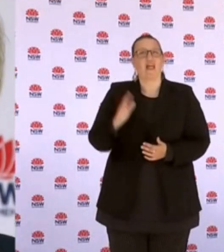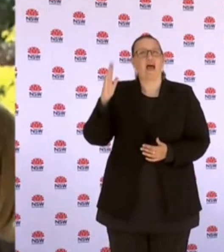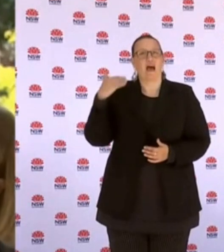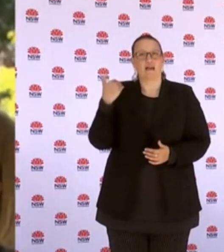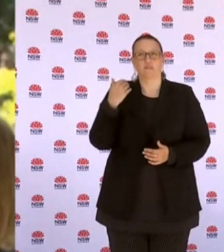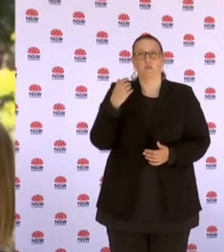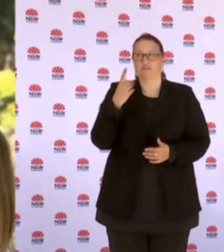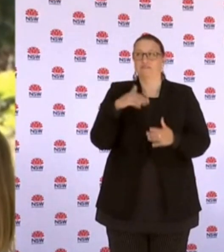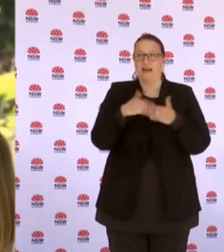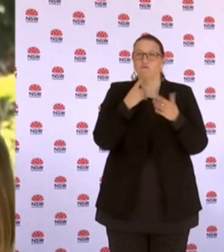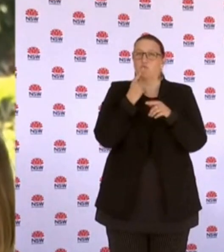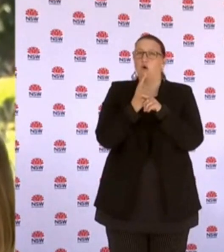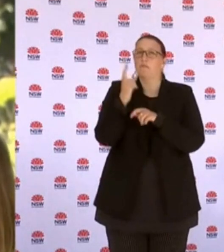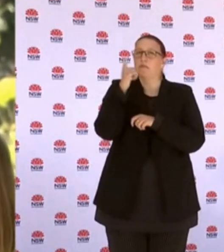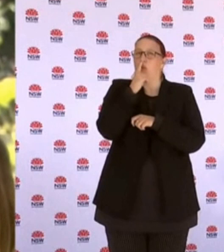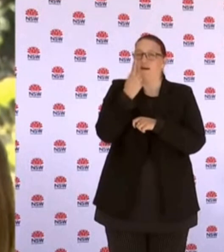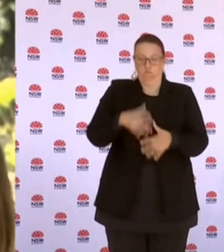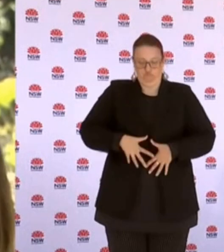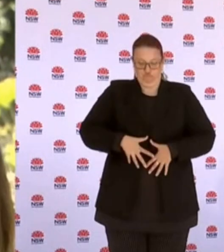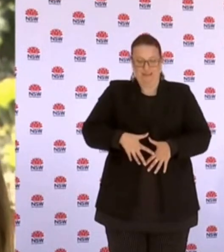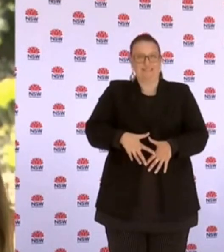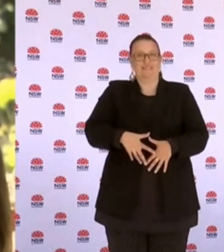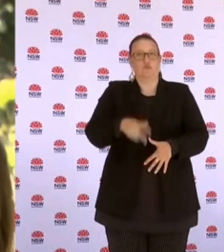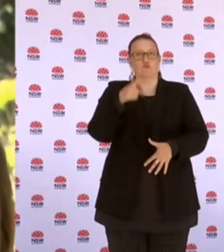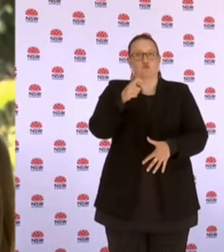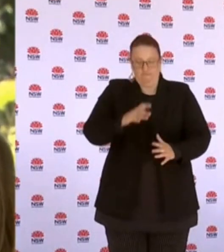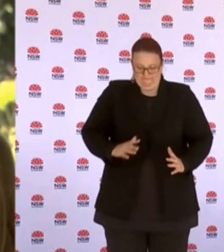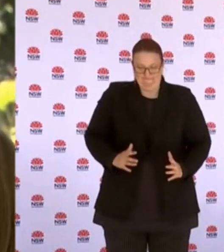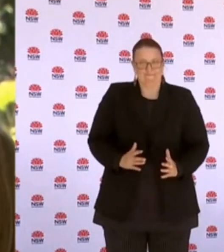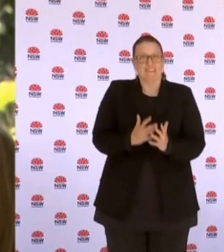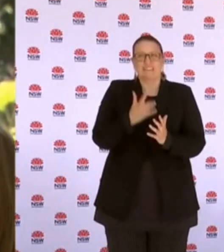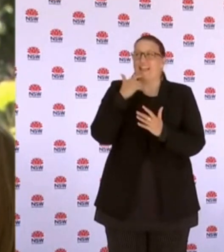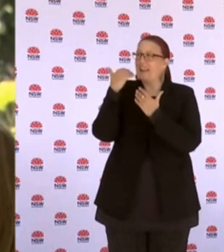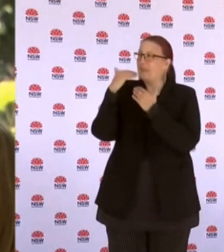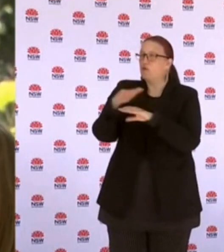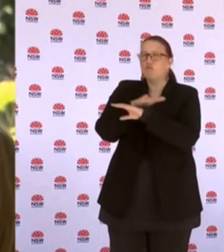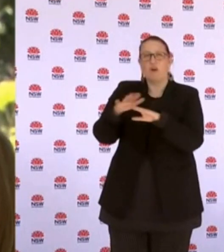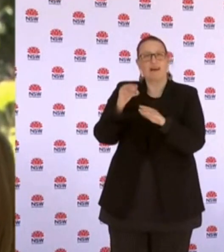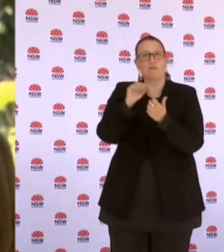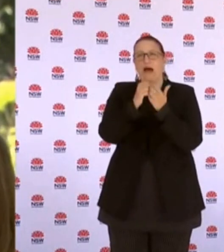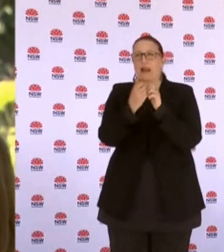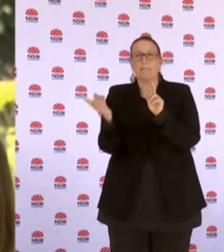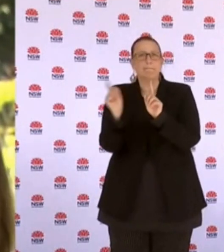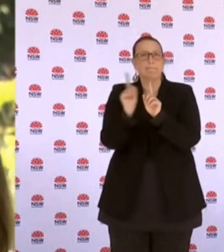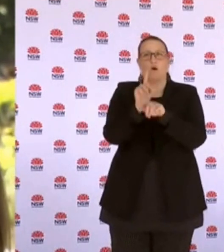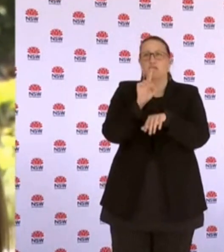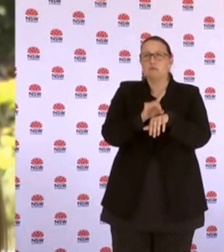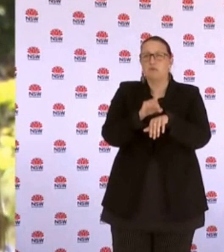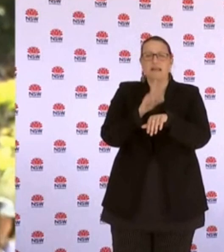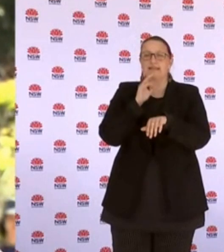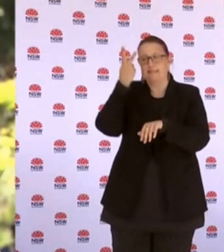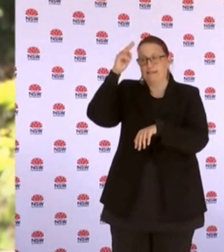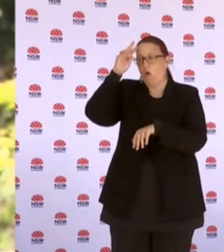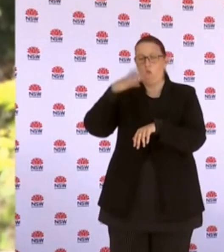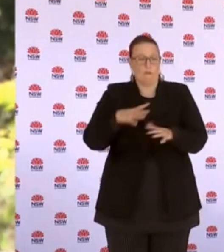to some expectant mothers who say because of the restrictions around support persons in hospital, which includes their partners, they're now considering home